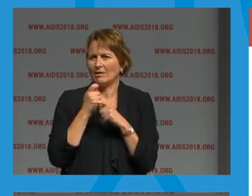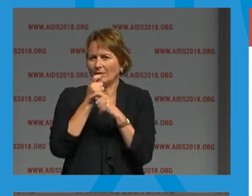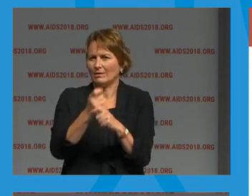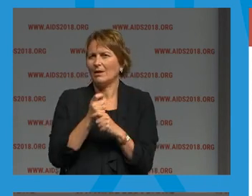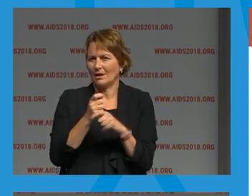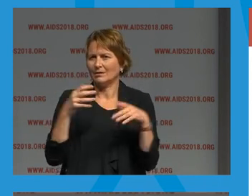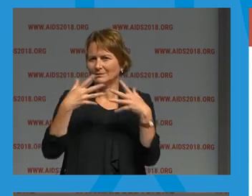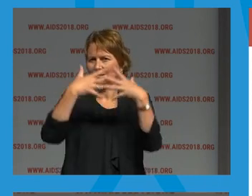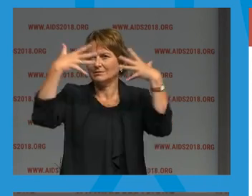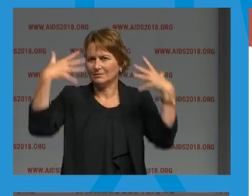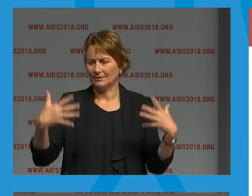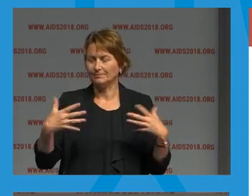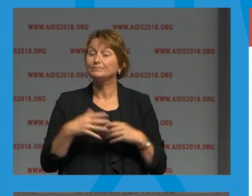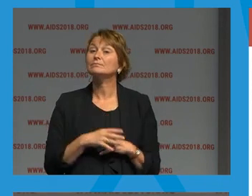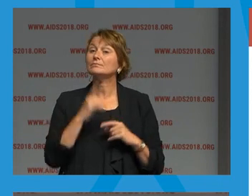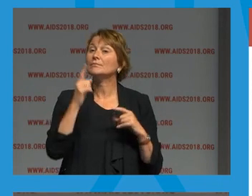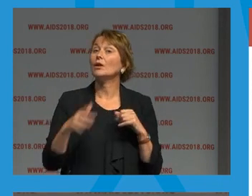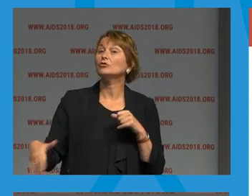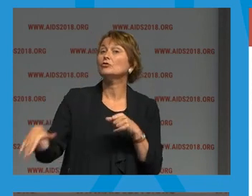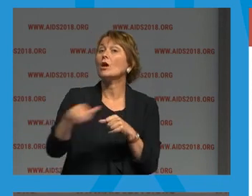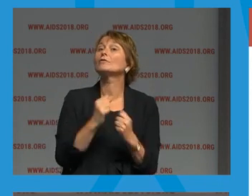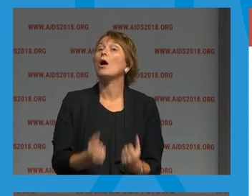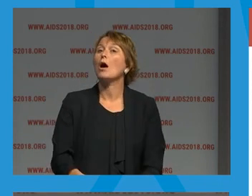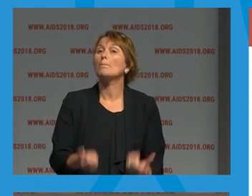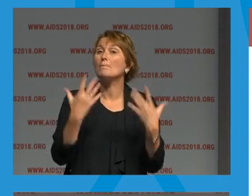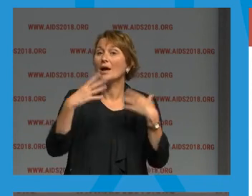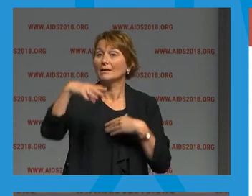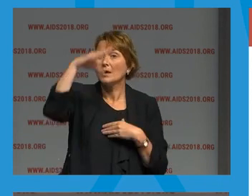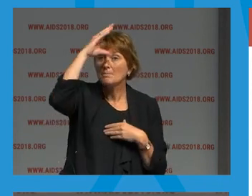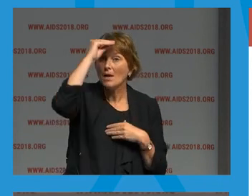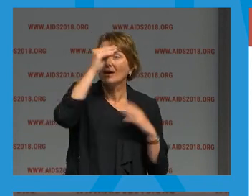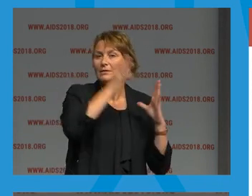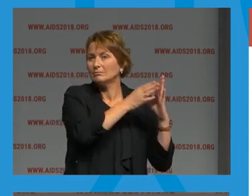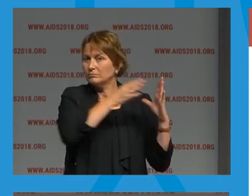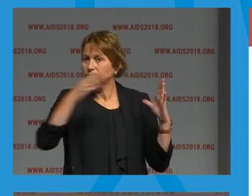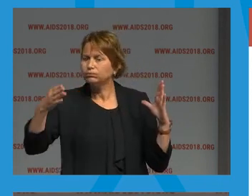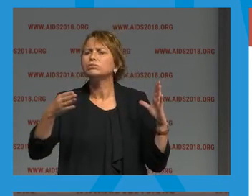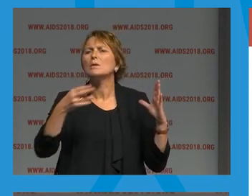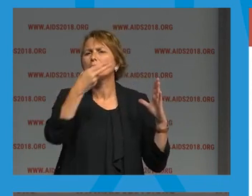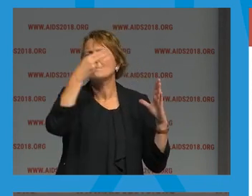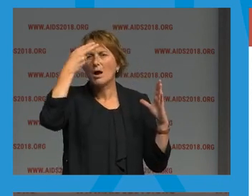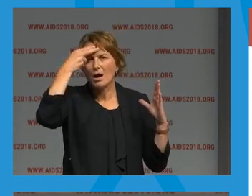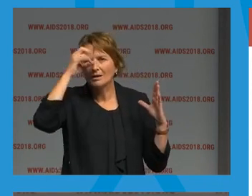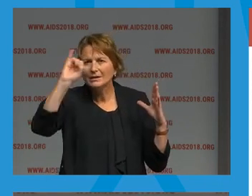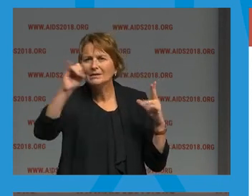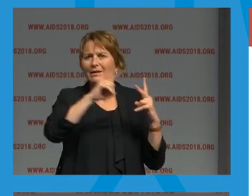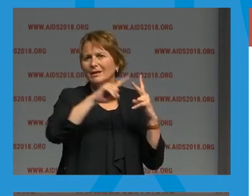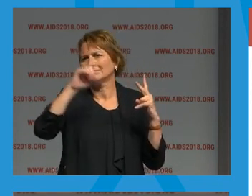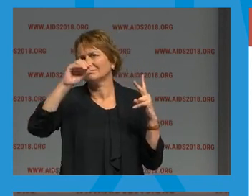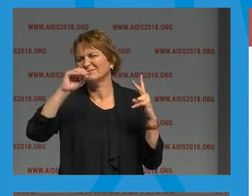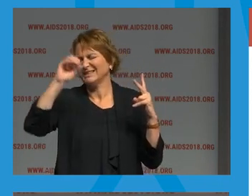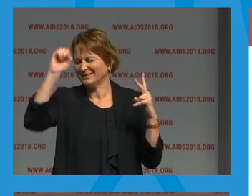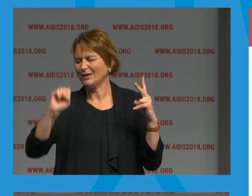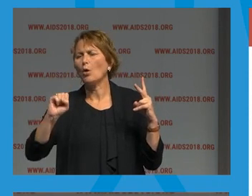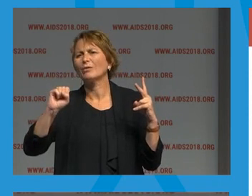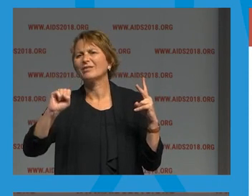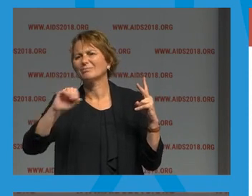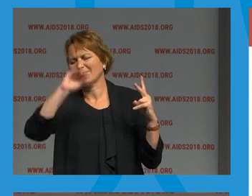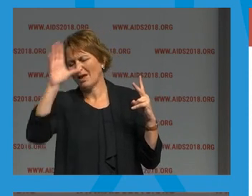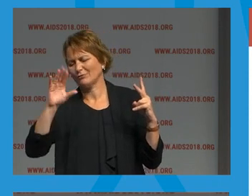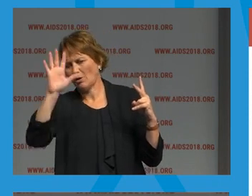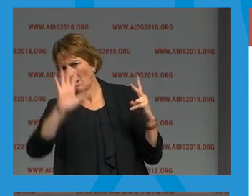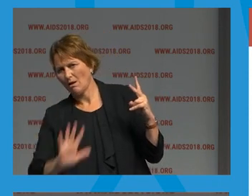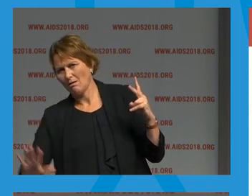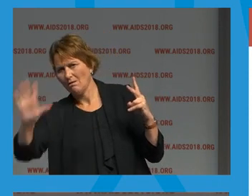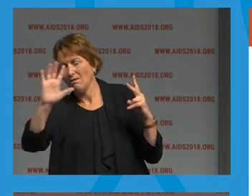coverage among men across the board between Haiti and most of sub-Saharan Africa. You can see it ranges from